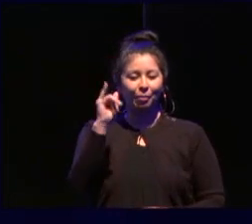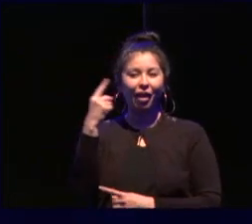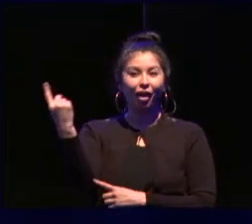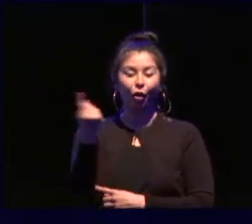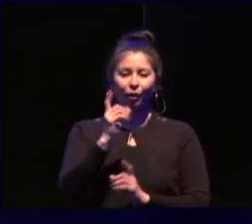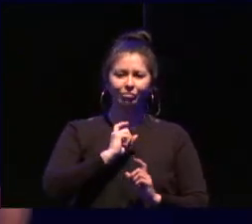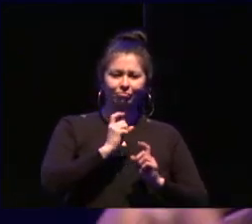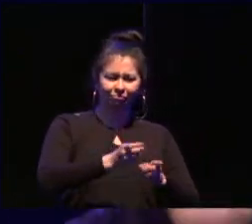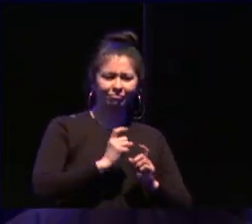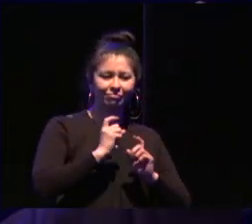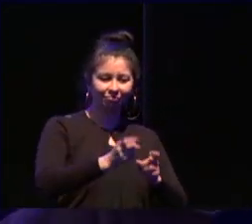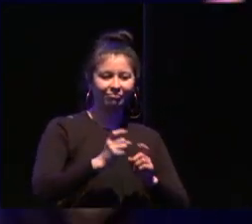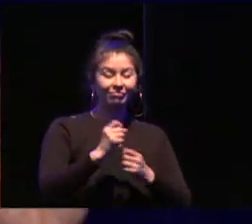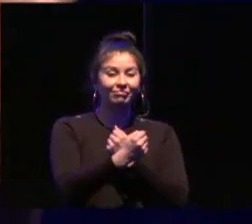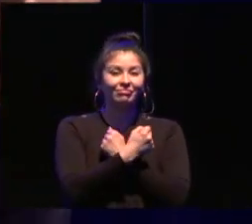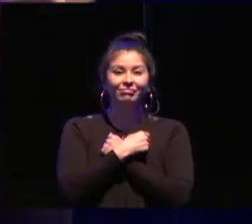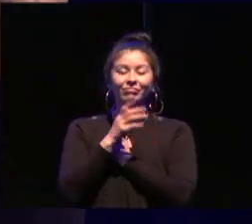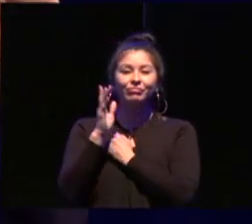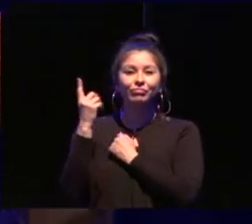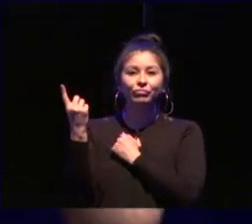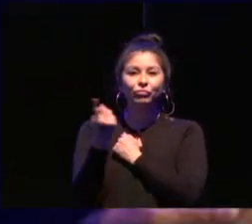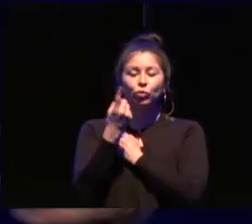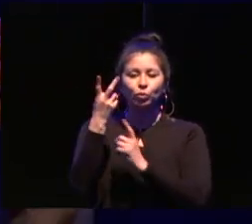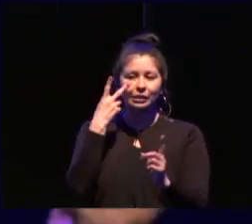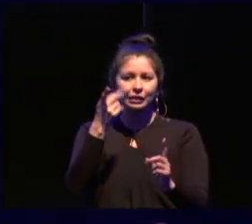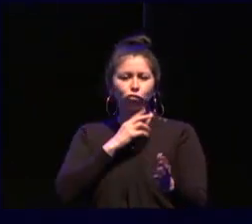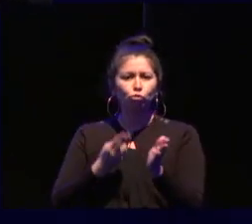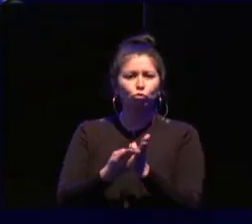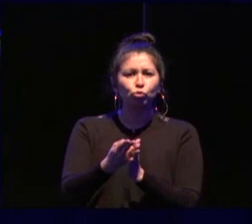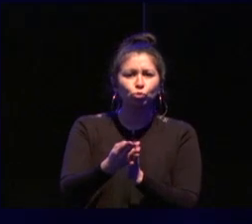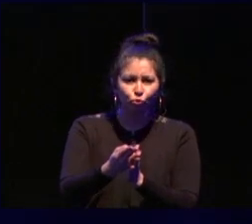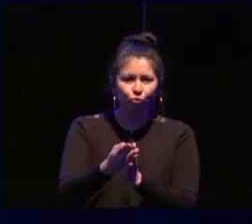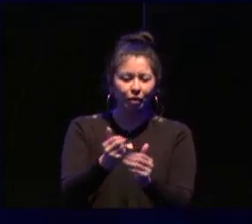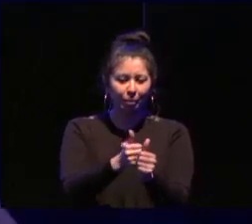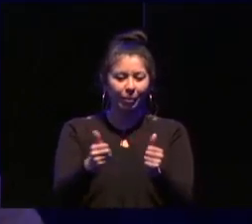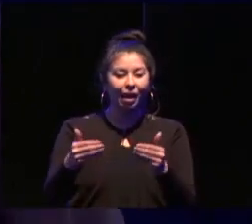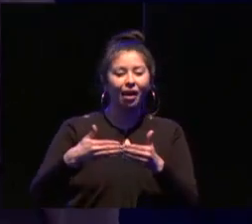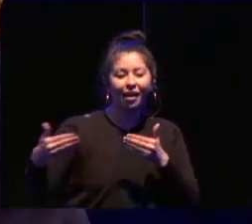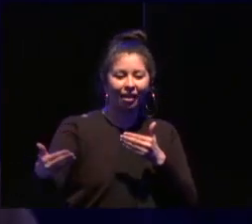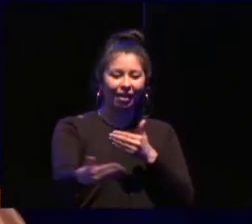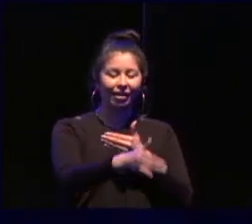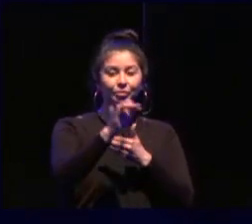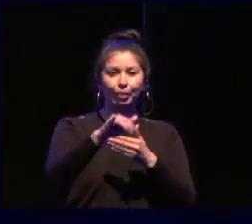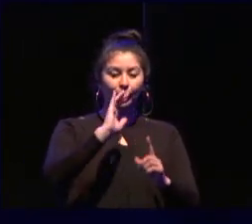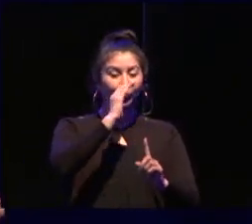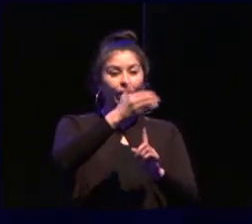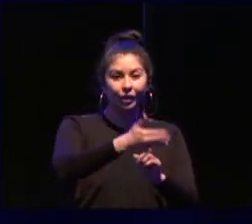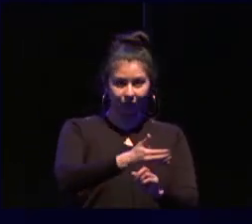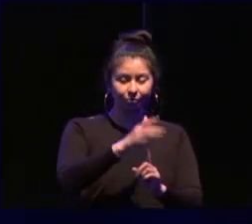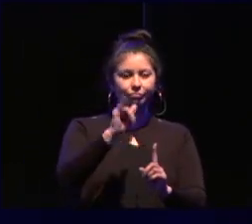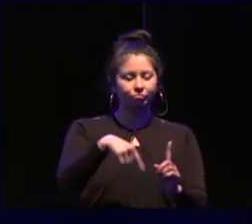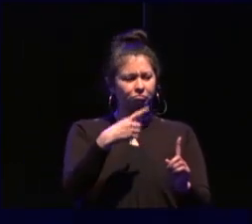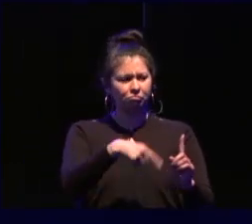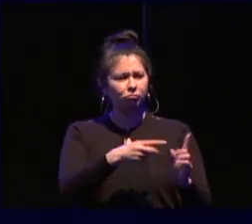always giving. Love only sees the truth beyond the appearance